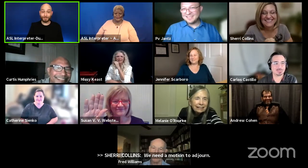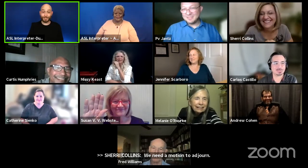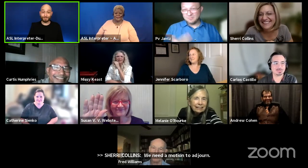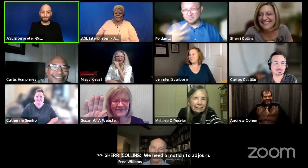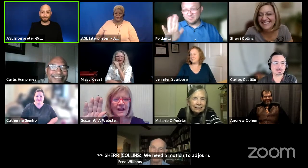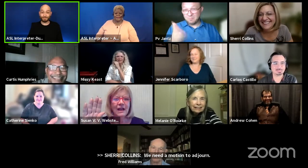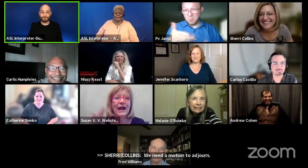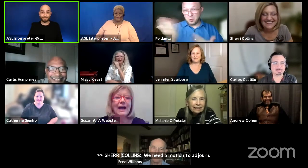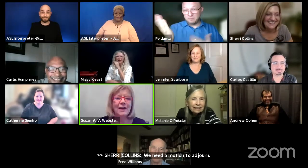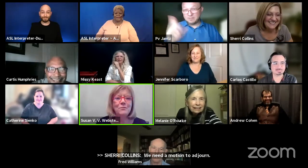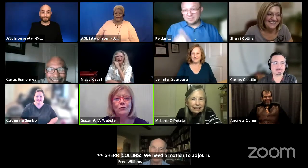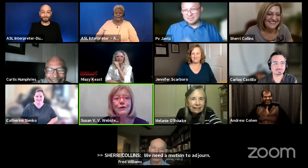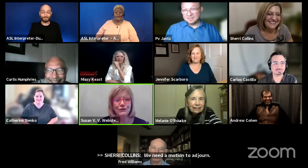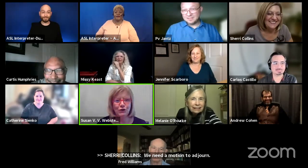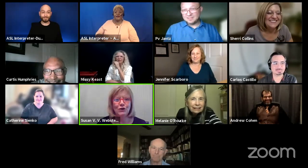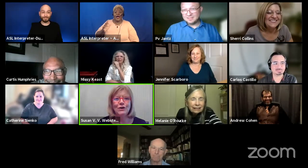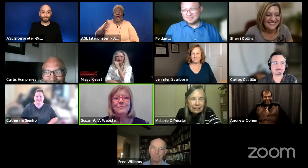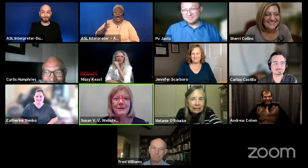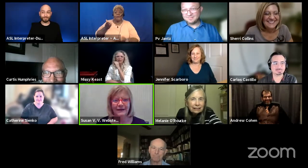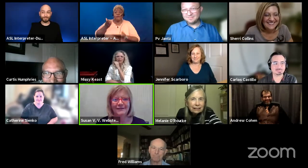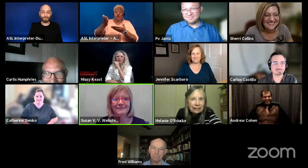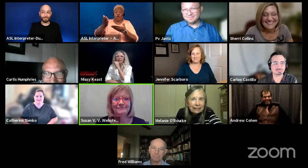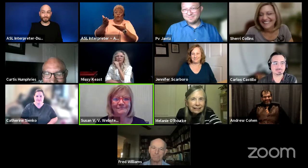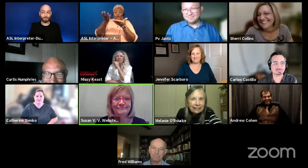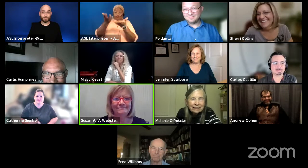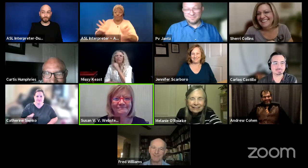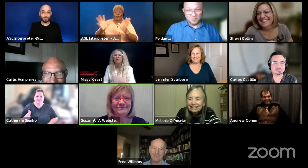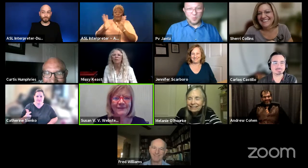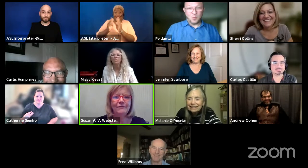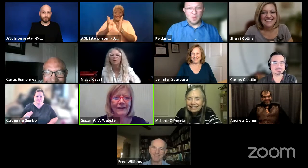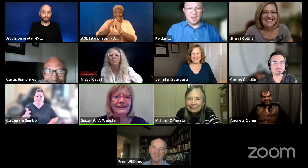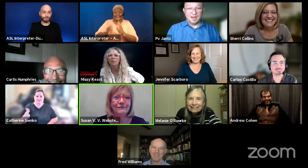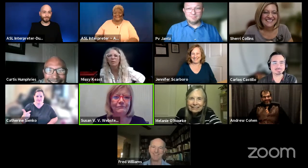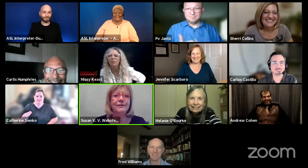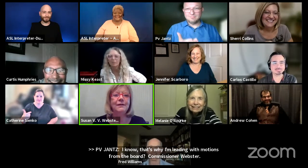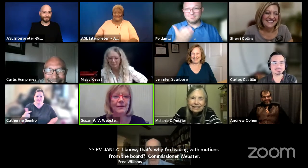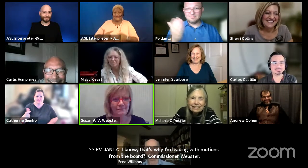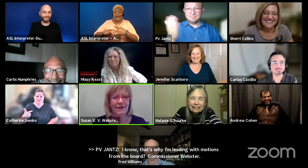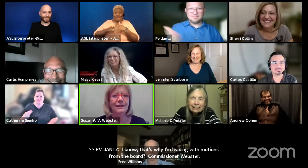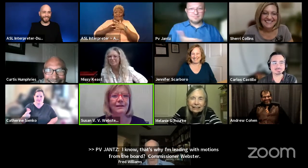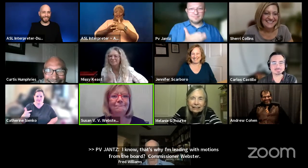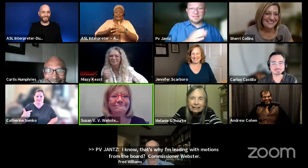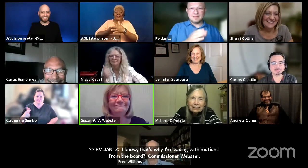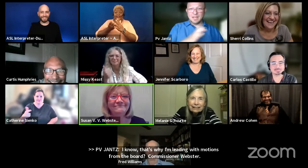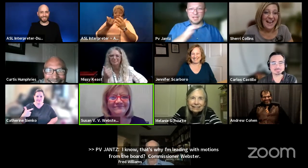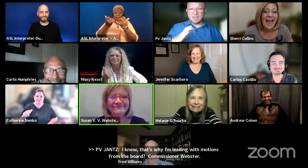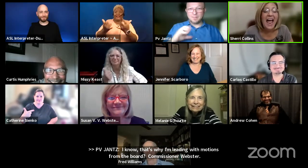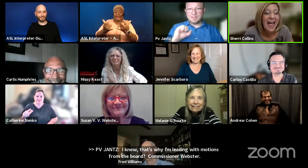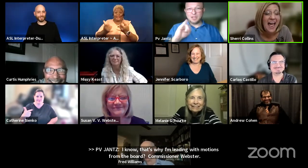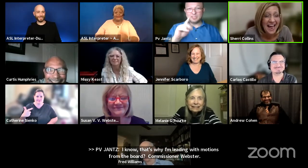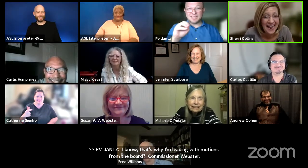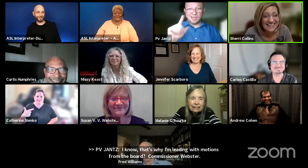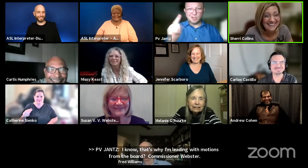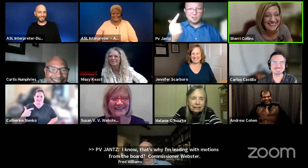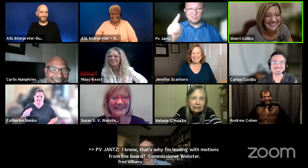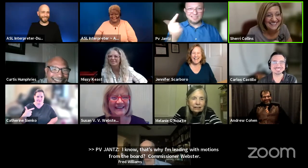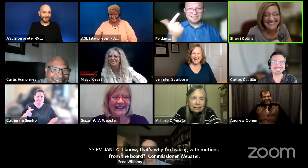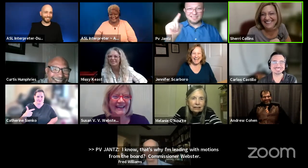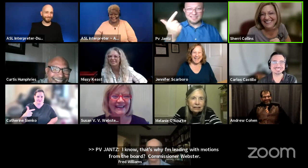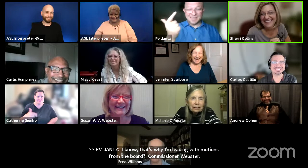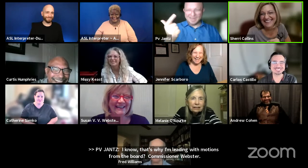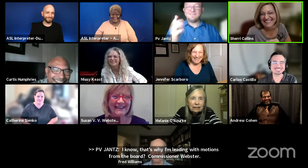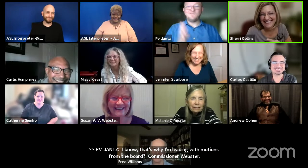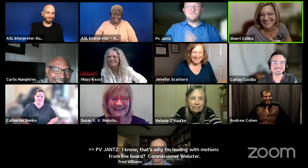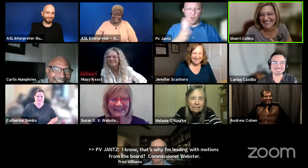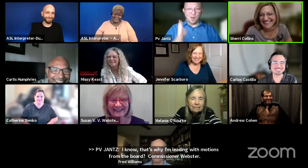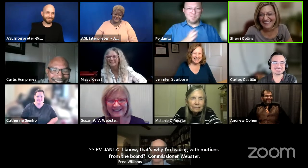Commissioner Webster? I move we adjourn the meeting effective immediately. Sienko, I second